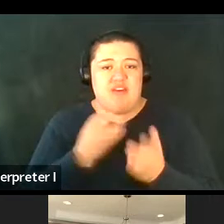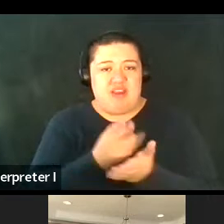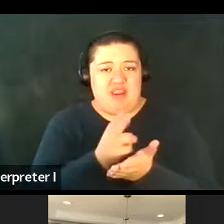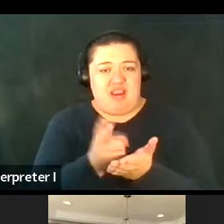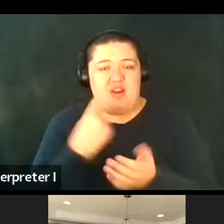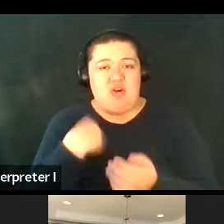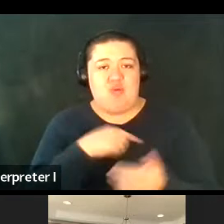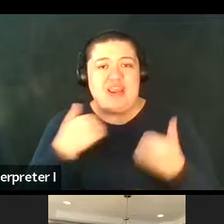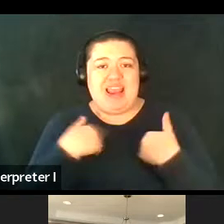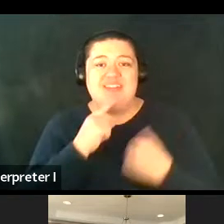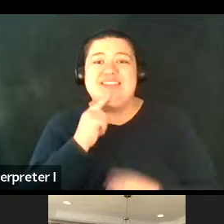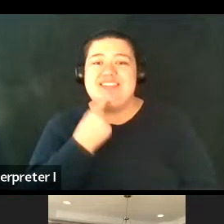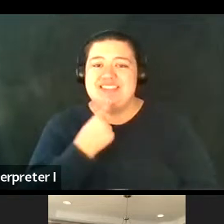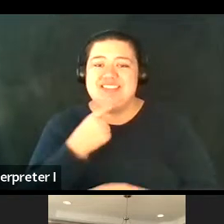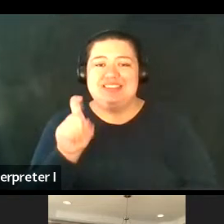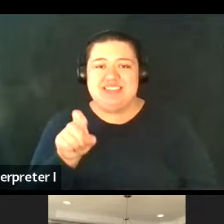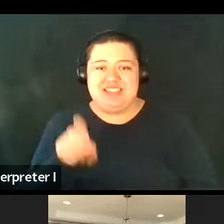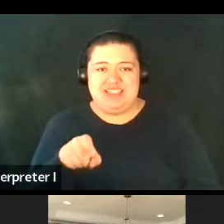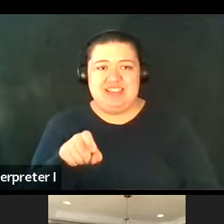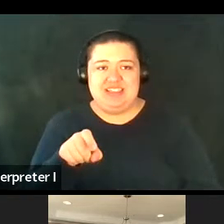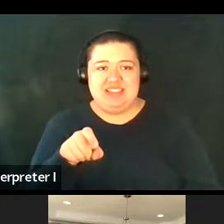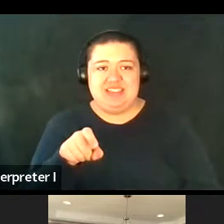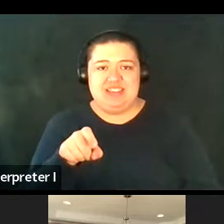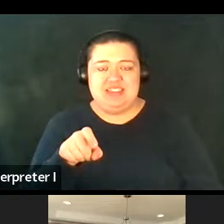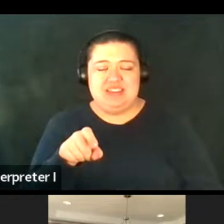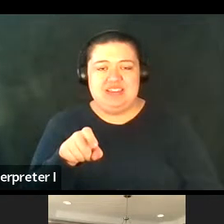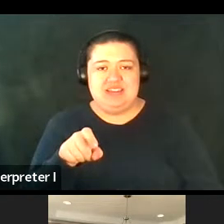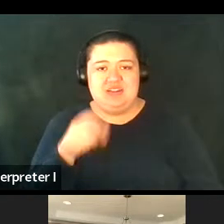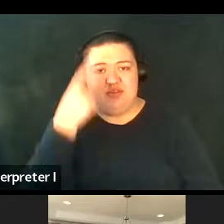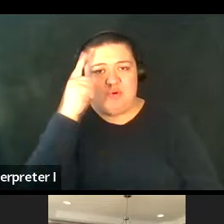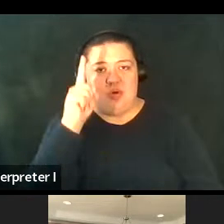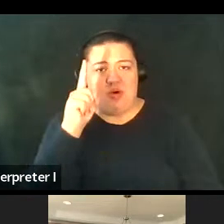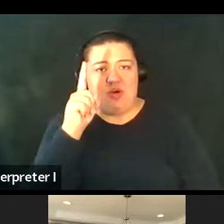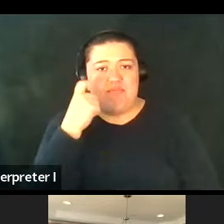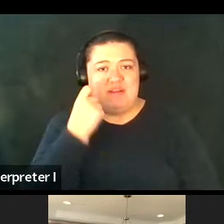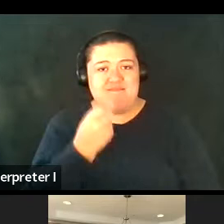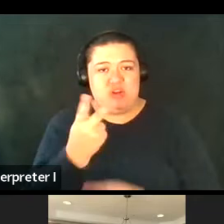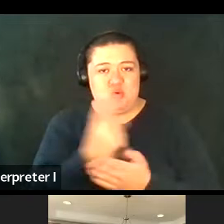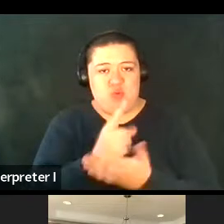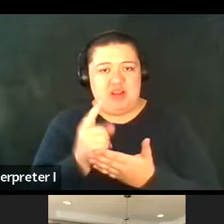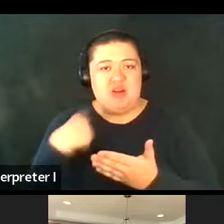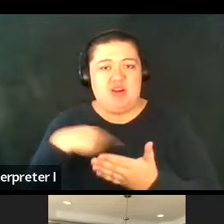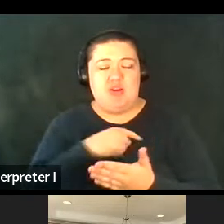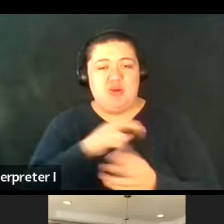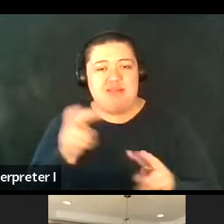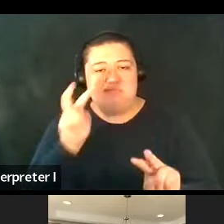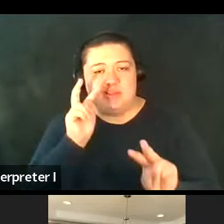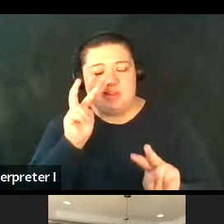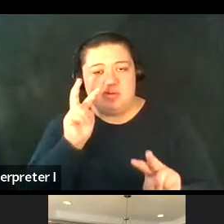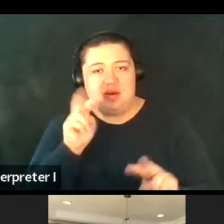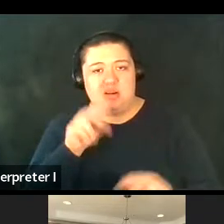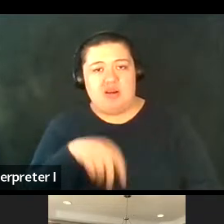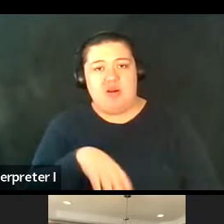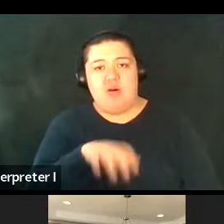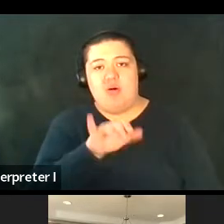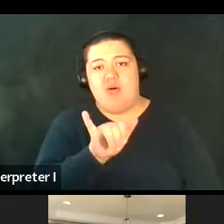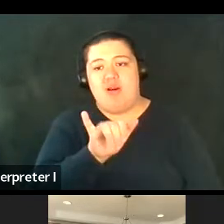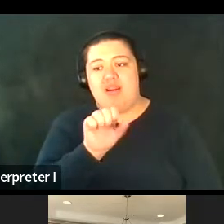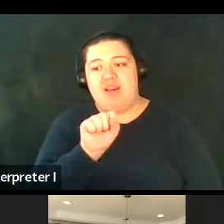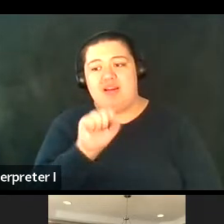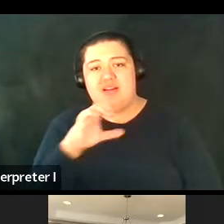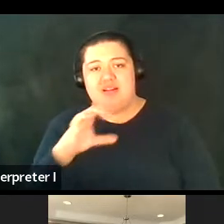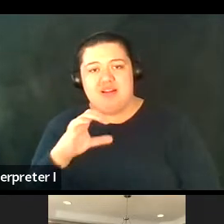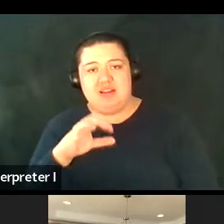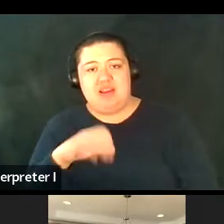a urgent need for the past several weeks. We have watched at the YSC, DWRS capacity